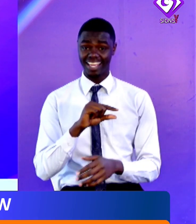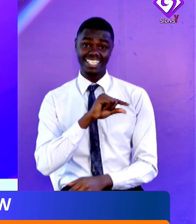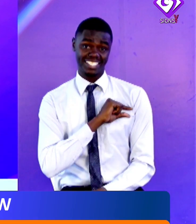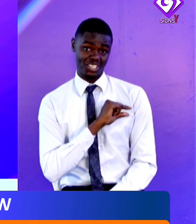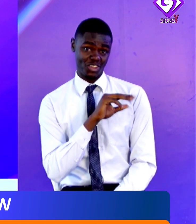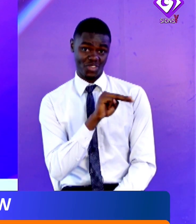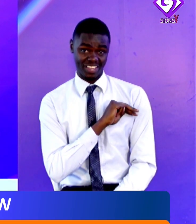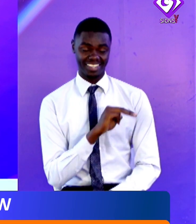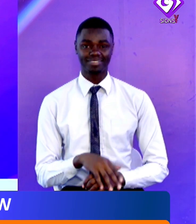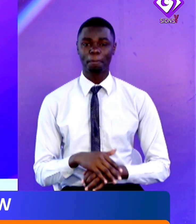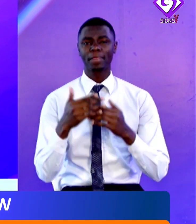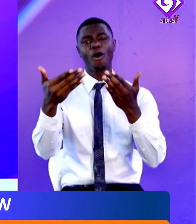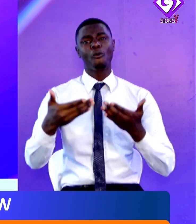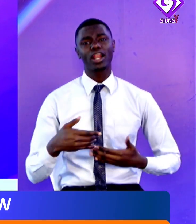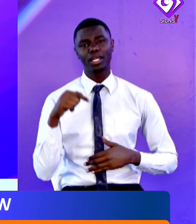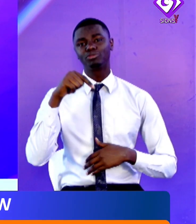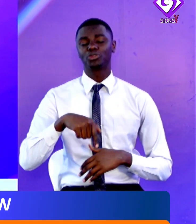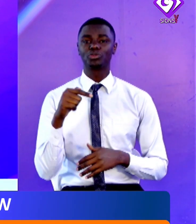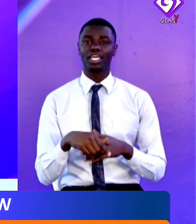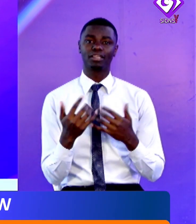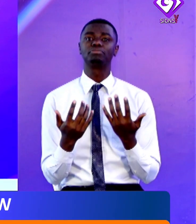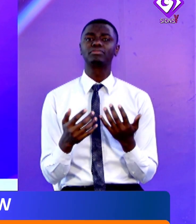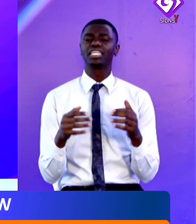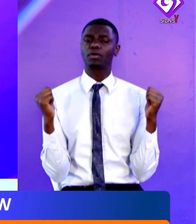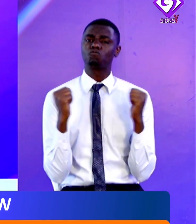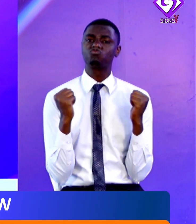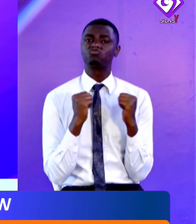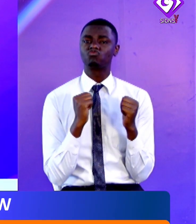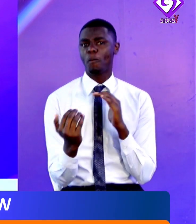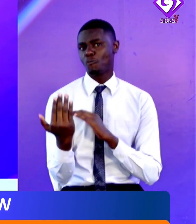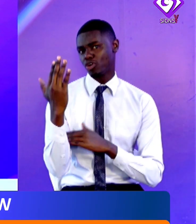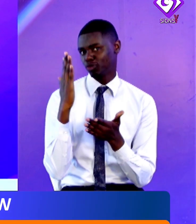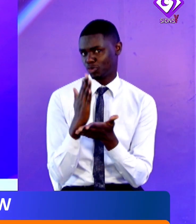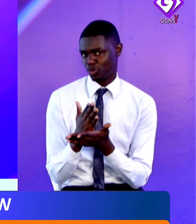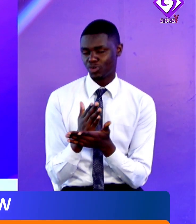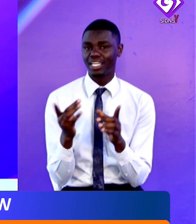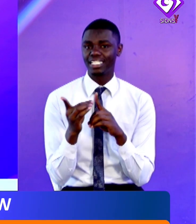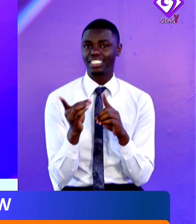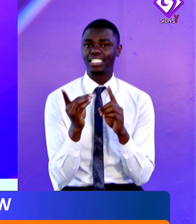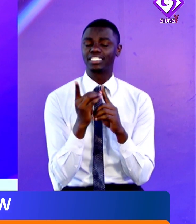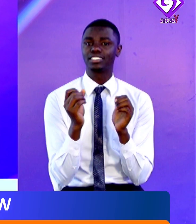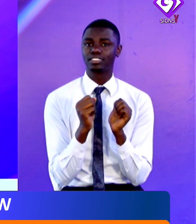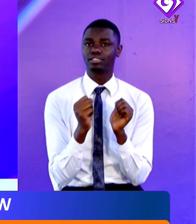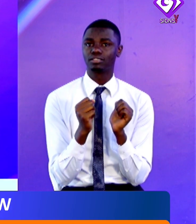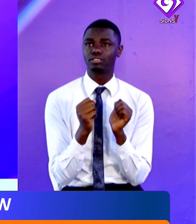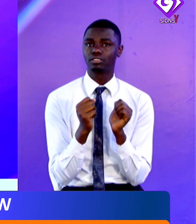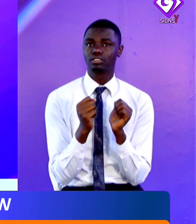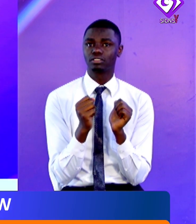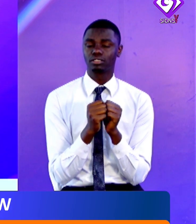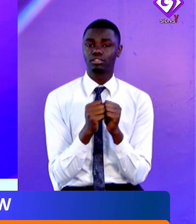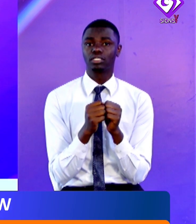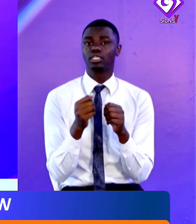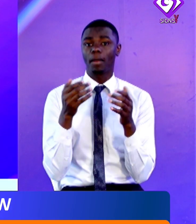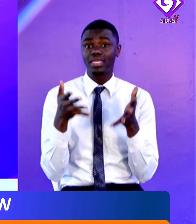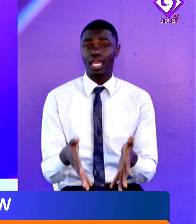is Gideon Maina. Welcome to today's broadcast. It is a chilly morning, 20th of August, but then again, I'm here to